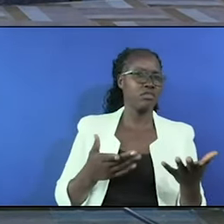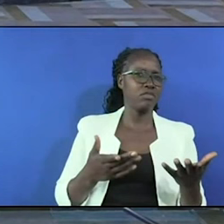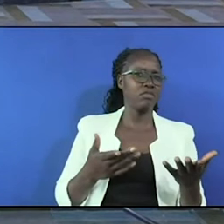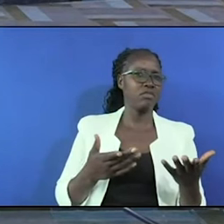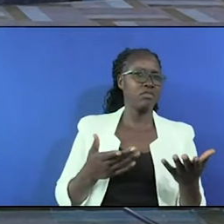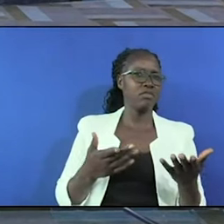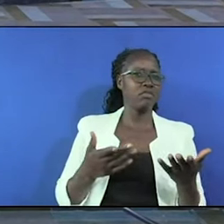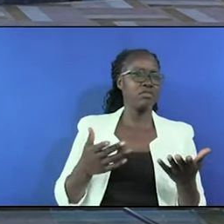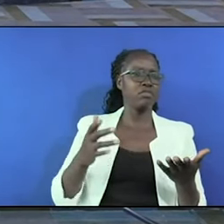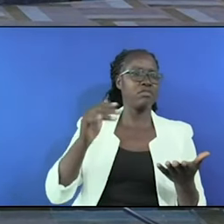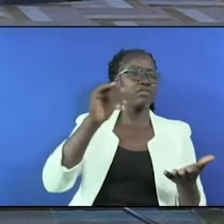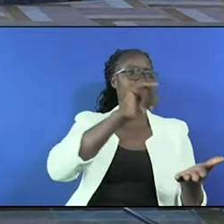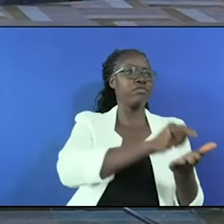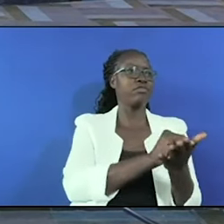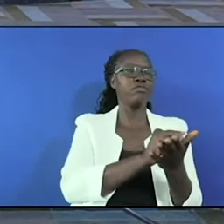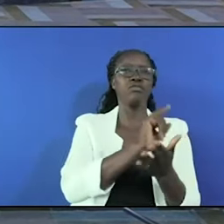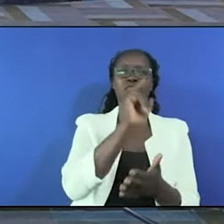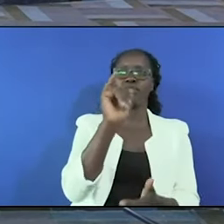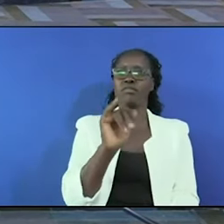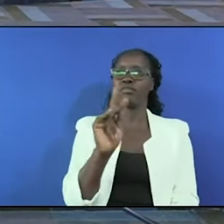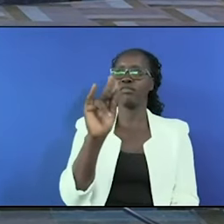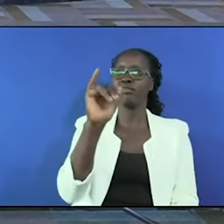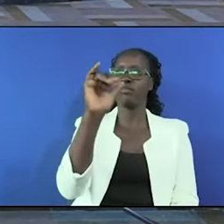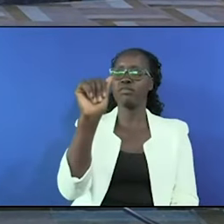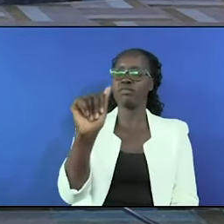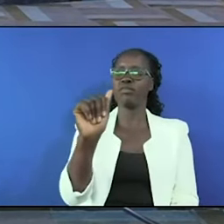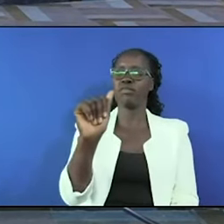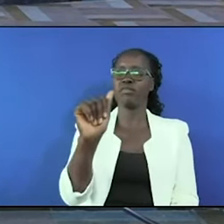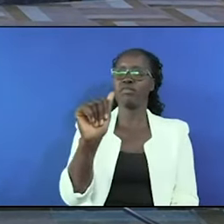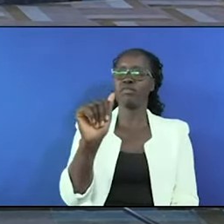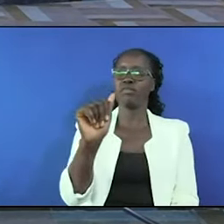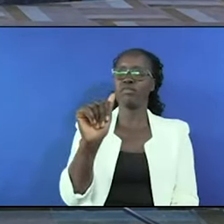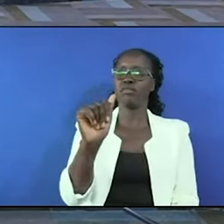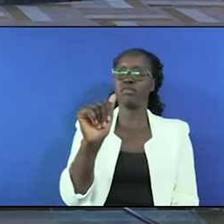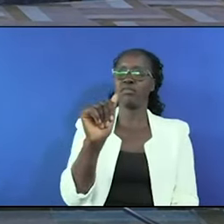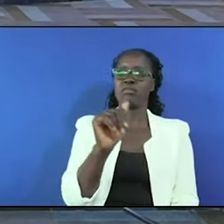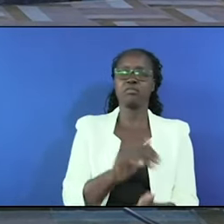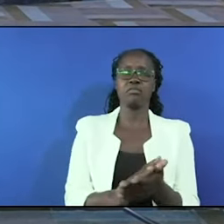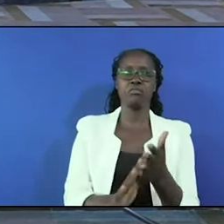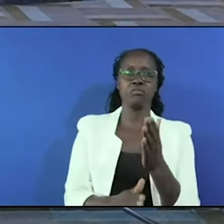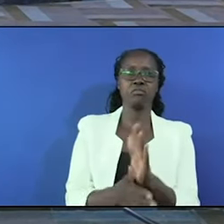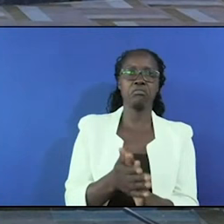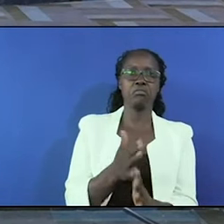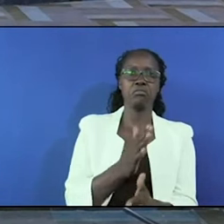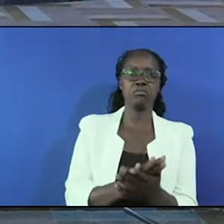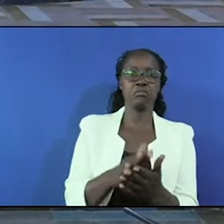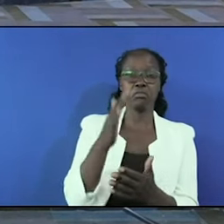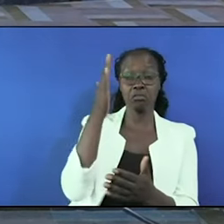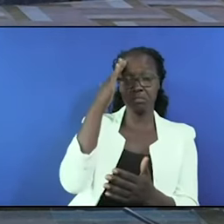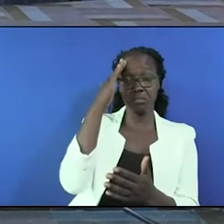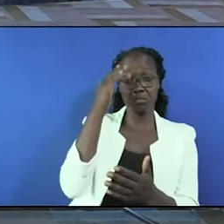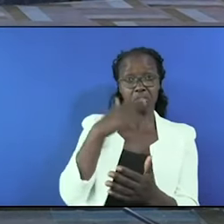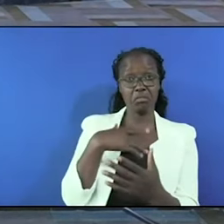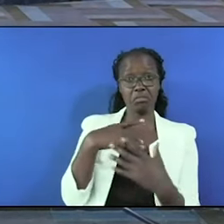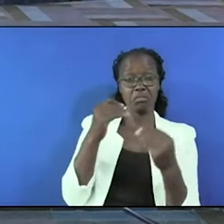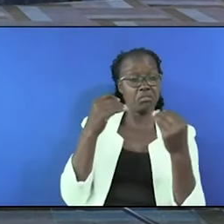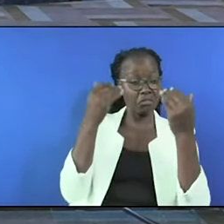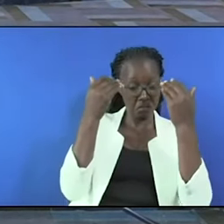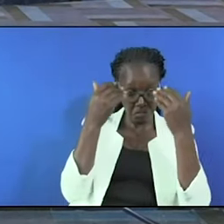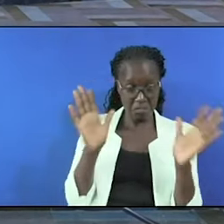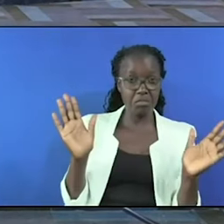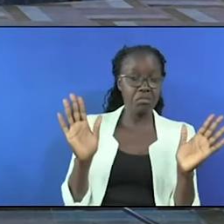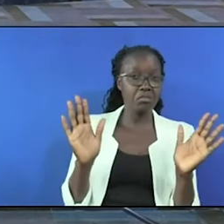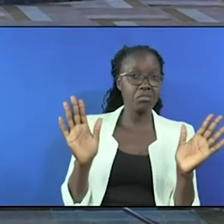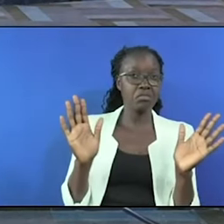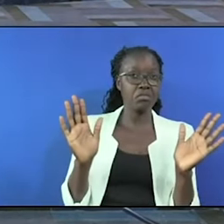I alighted at Jomo Kenyatta International Airport without knowing where I was going.